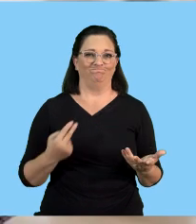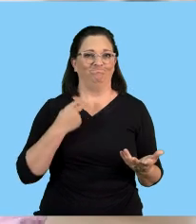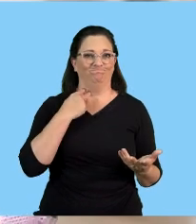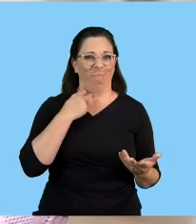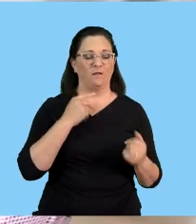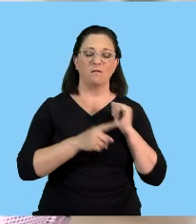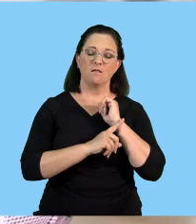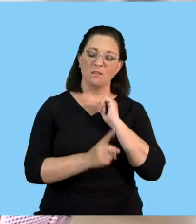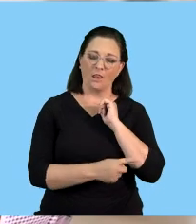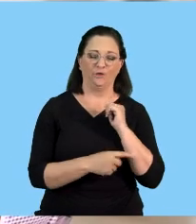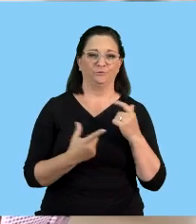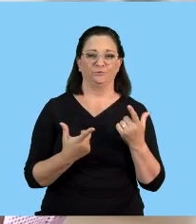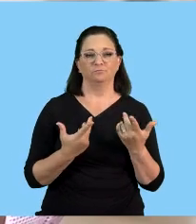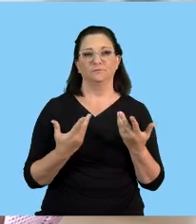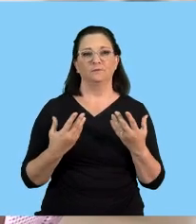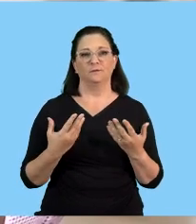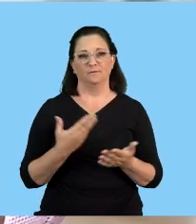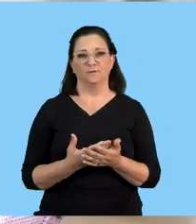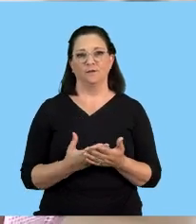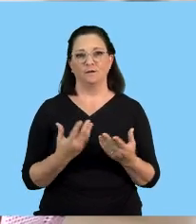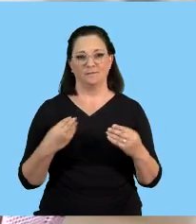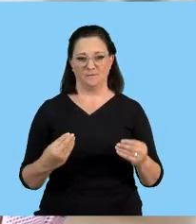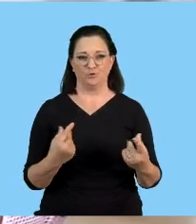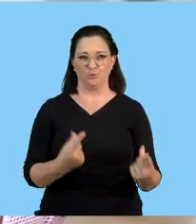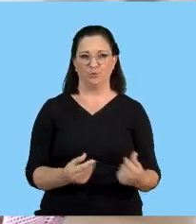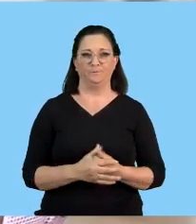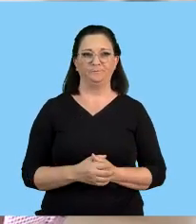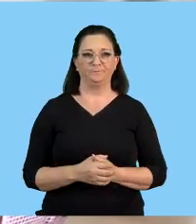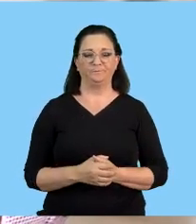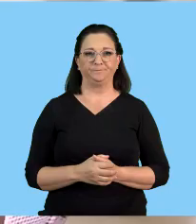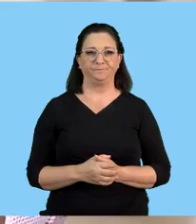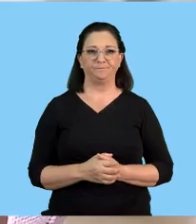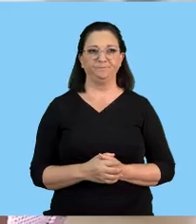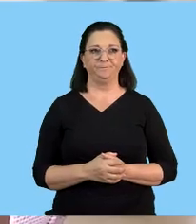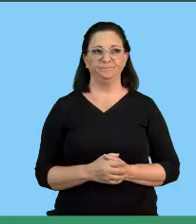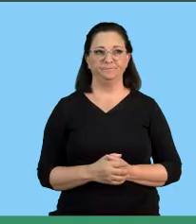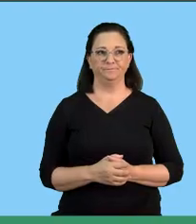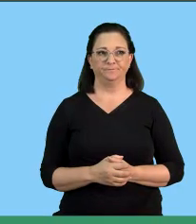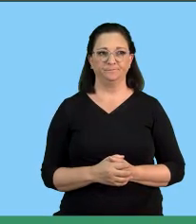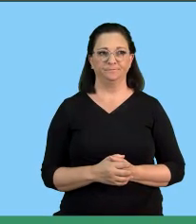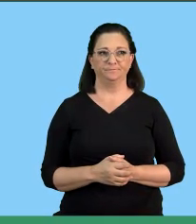this is going to be the last thing that we are doing in a business. Right.